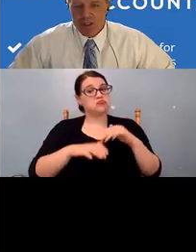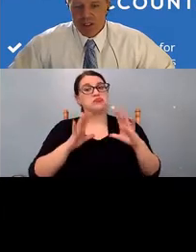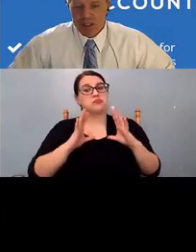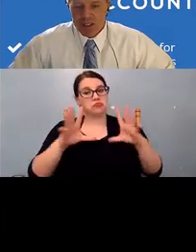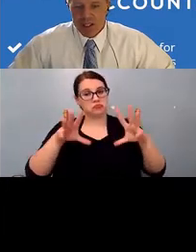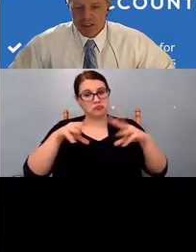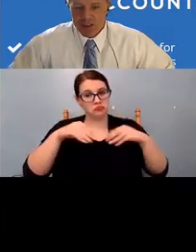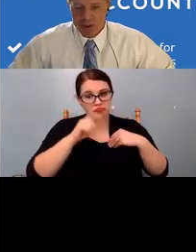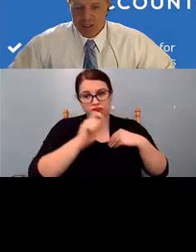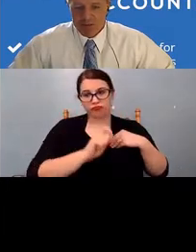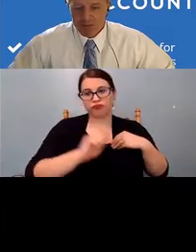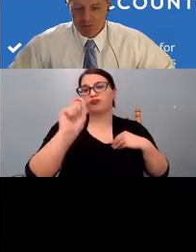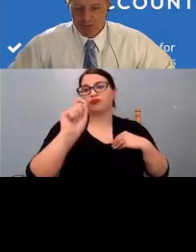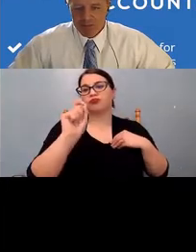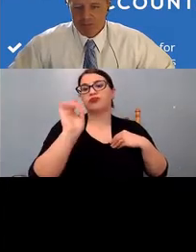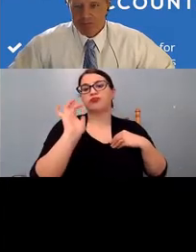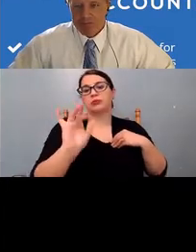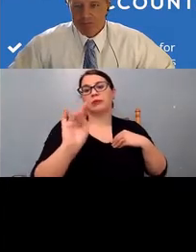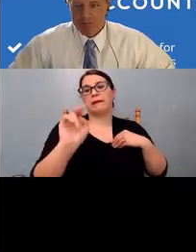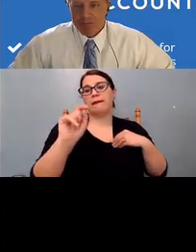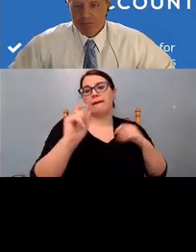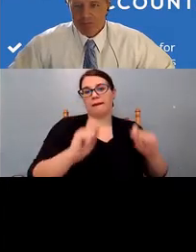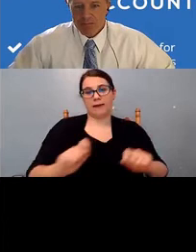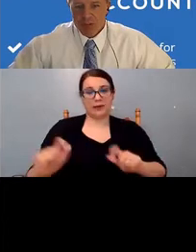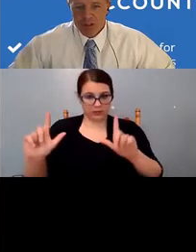move to the next screen.